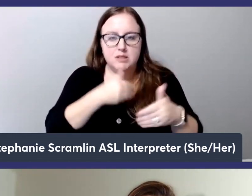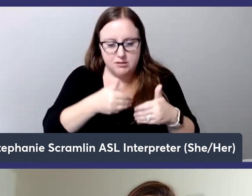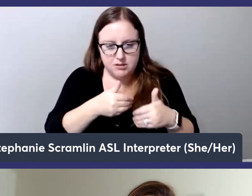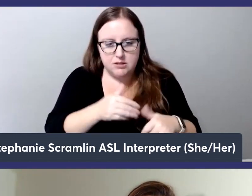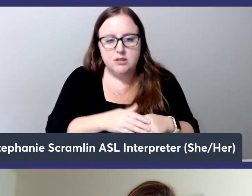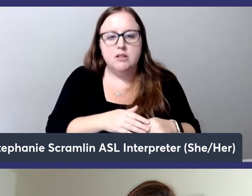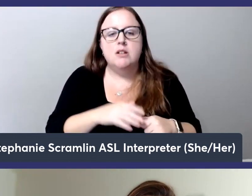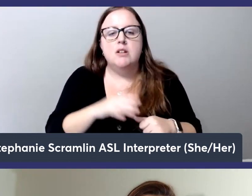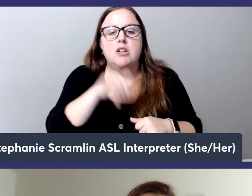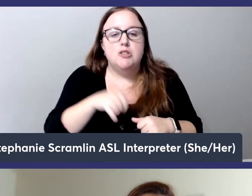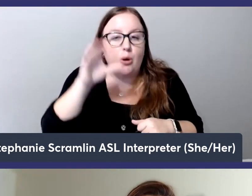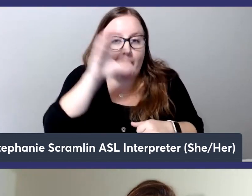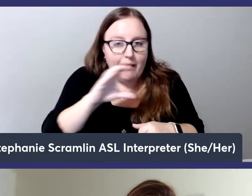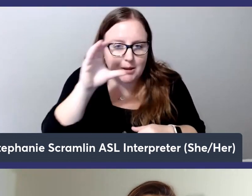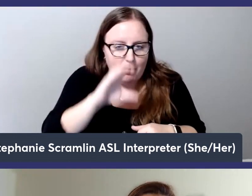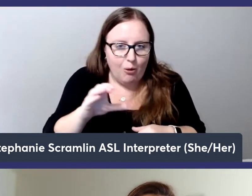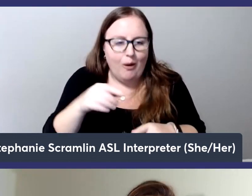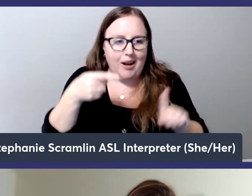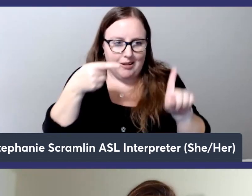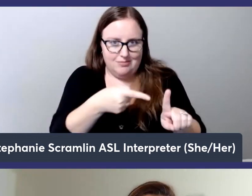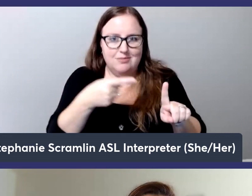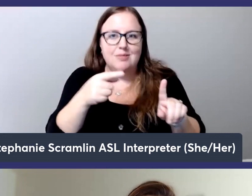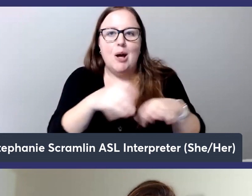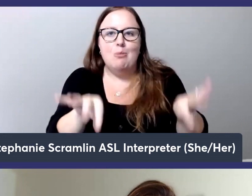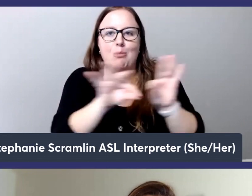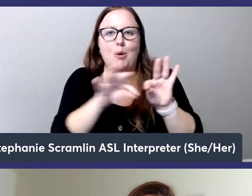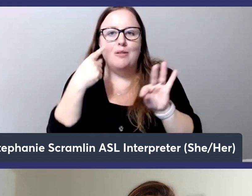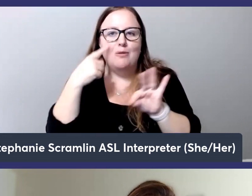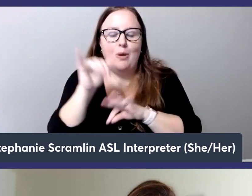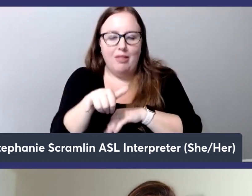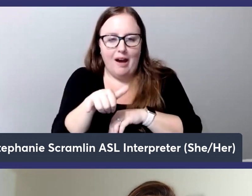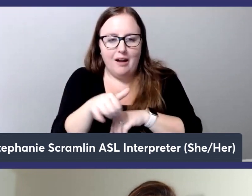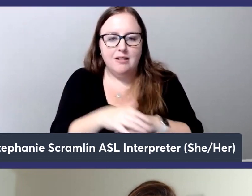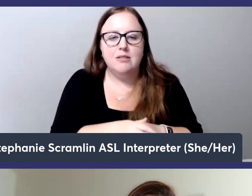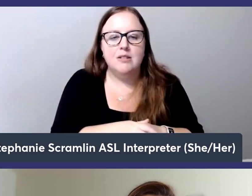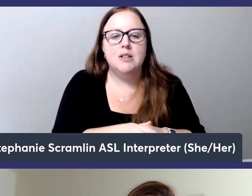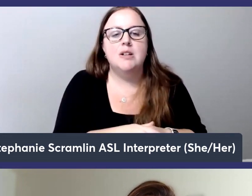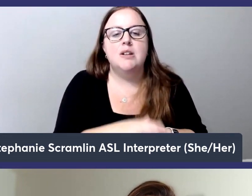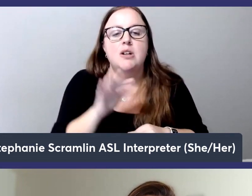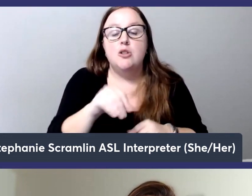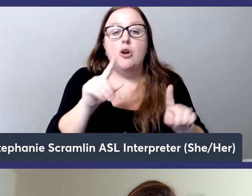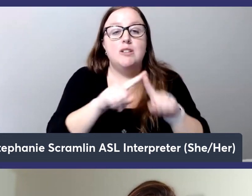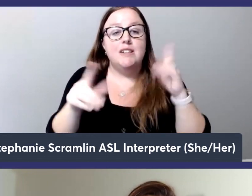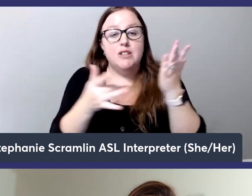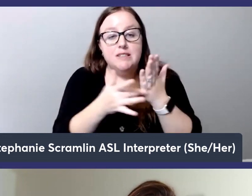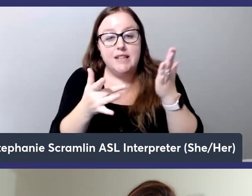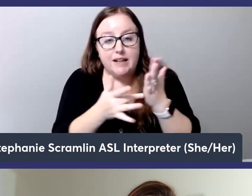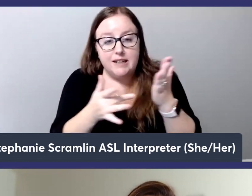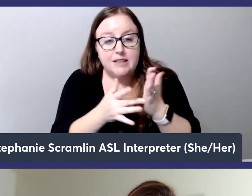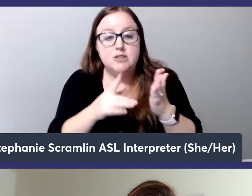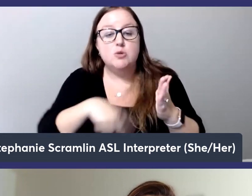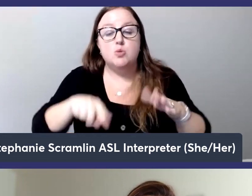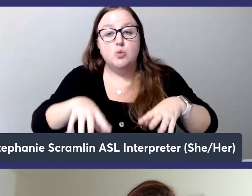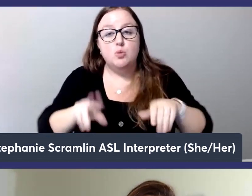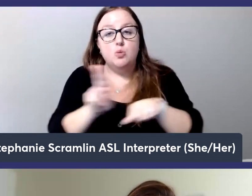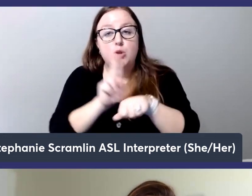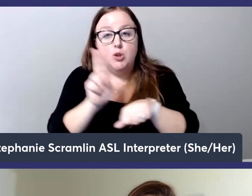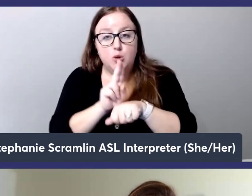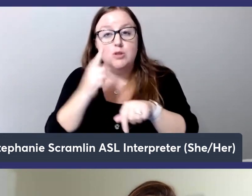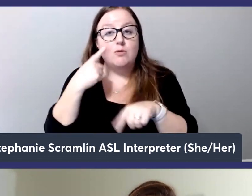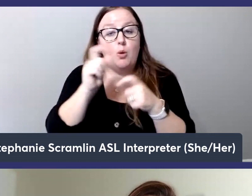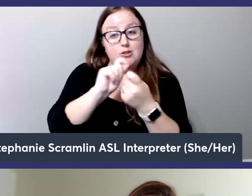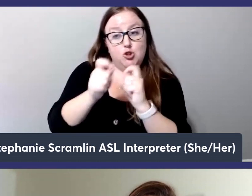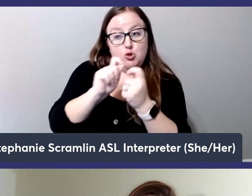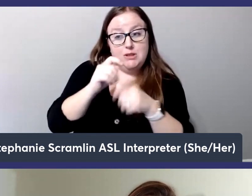exploration and exploitation techniques come into play. There are different exploration and exploitation techniques that are adopted in tuning